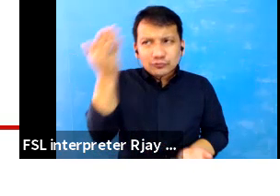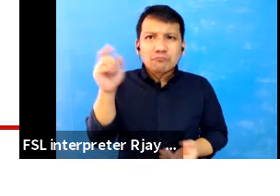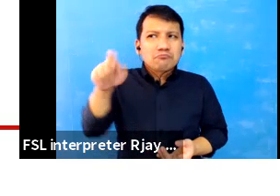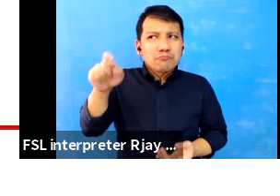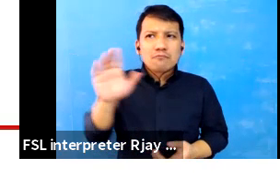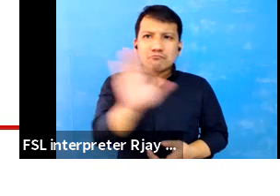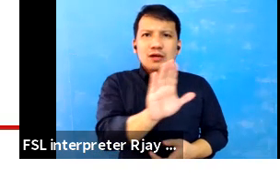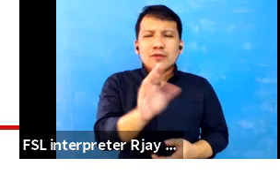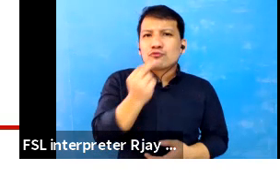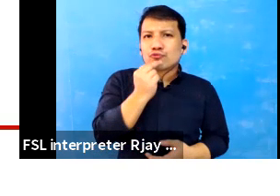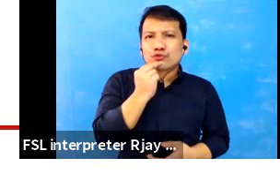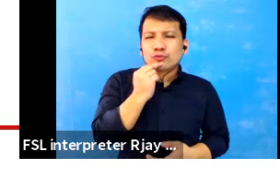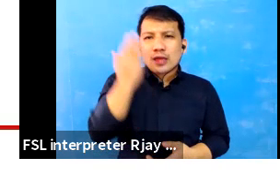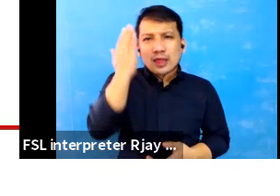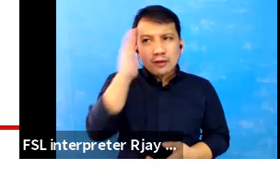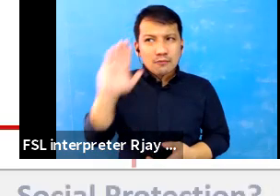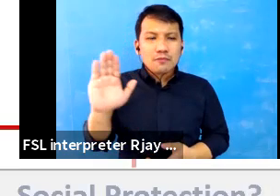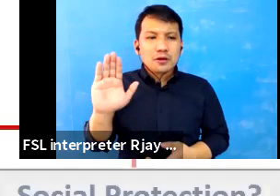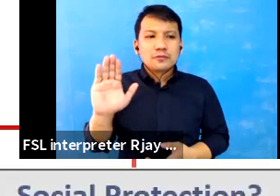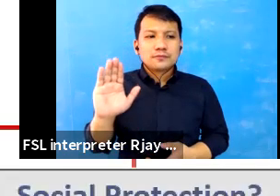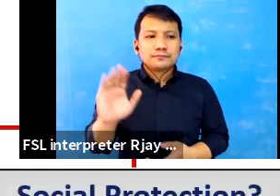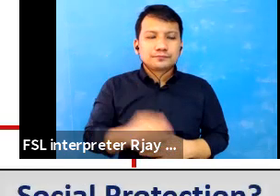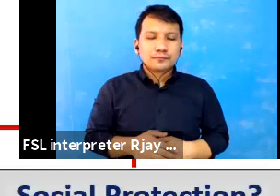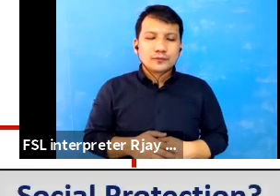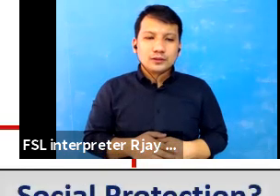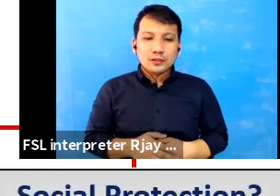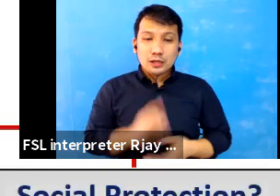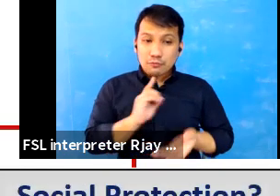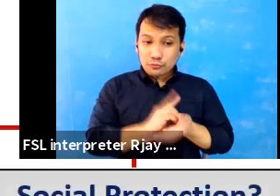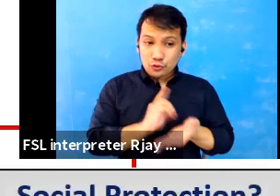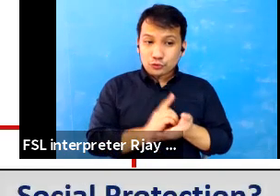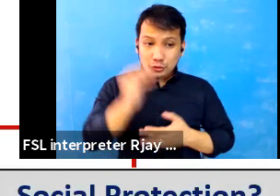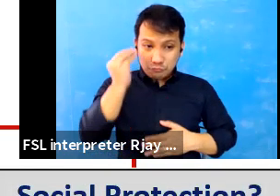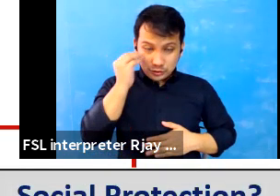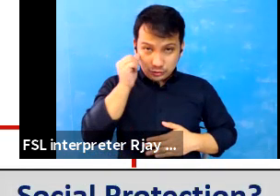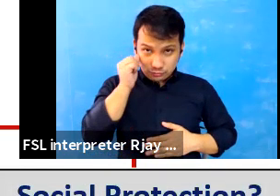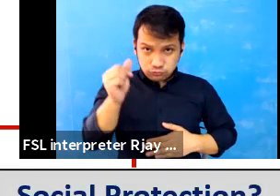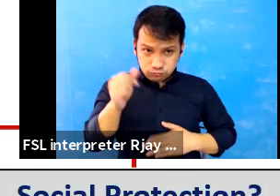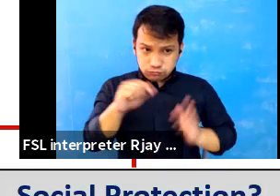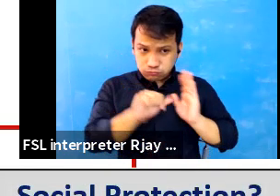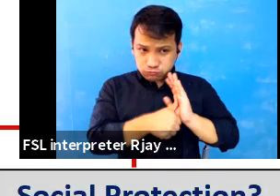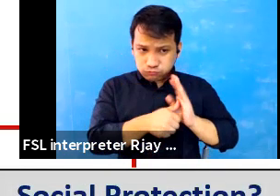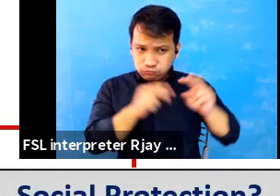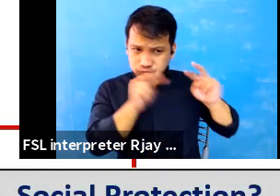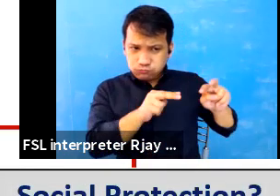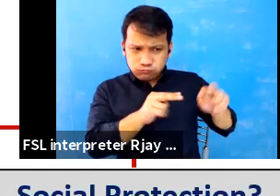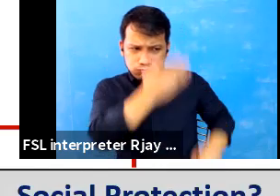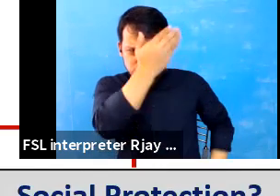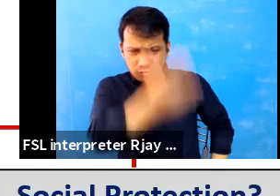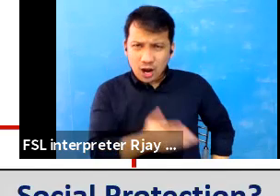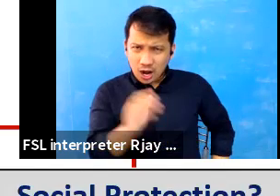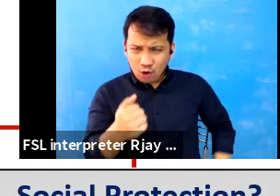your nutrition. Dr. Martin alluded to, so you would have to look, how is your